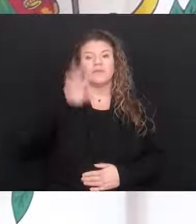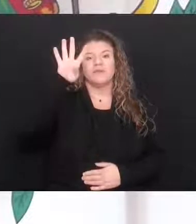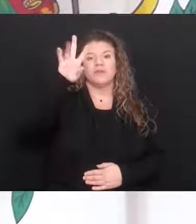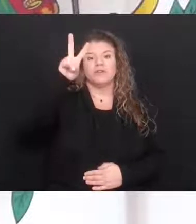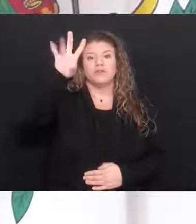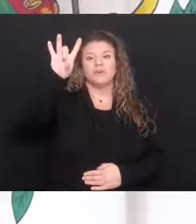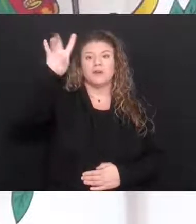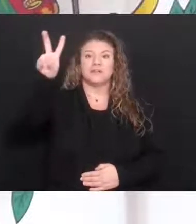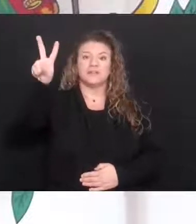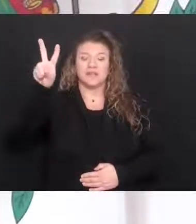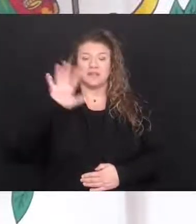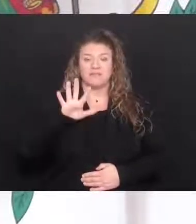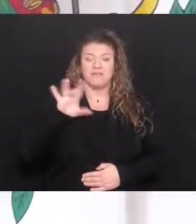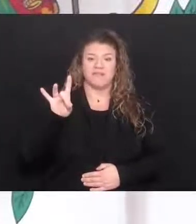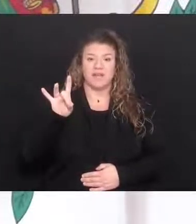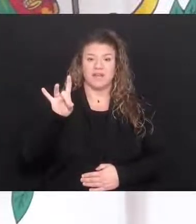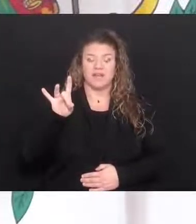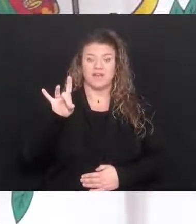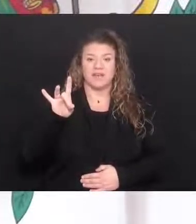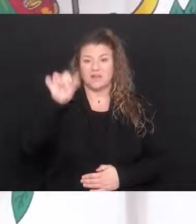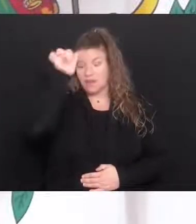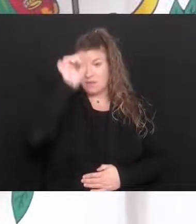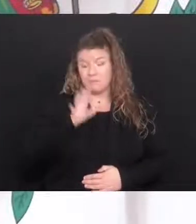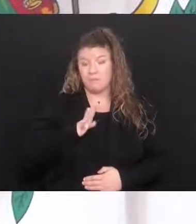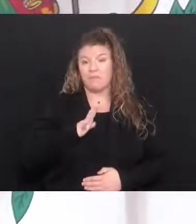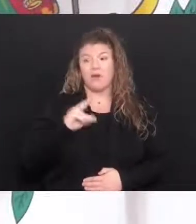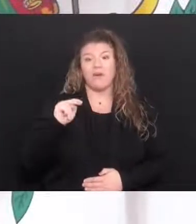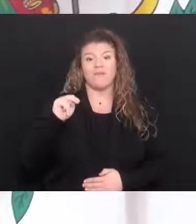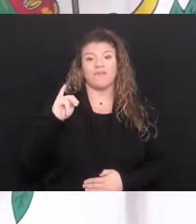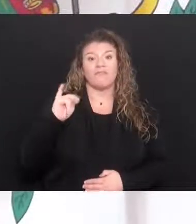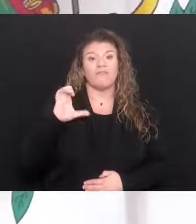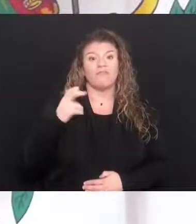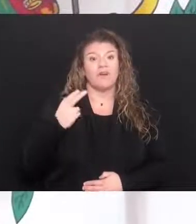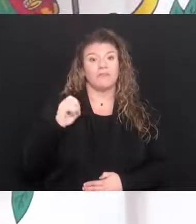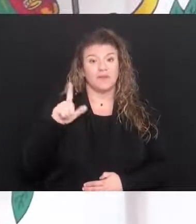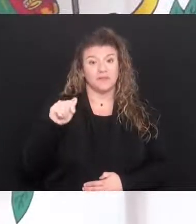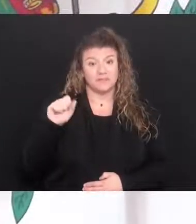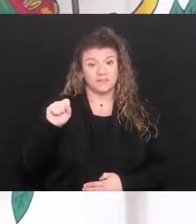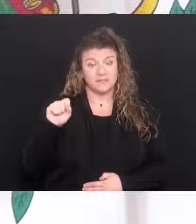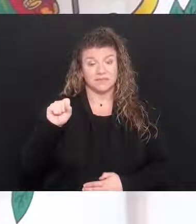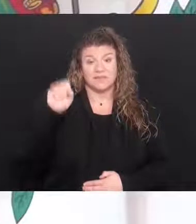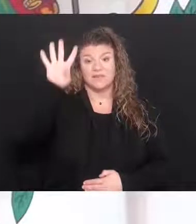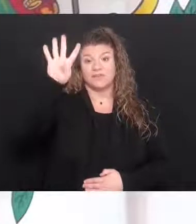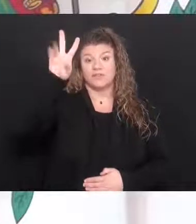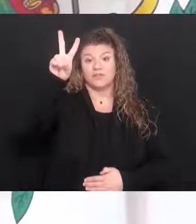4,282nd death, a 58-year-old male from Nicholas County. The